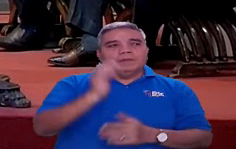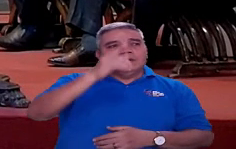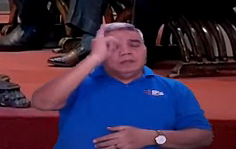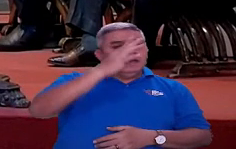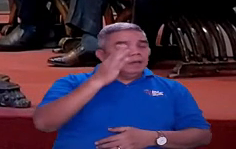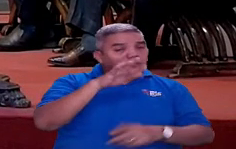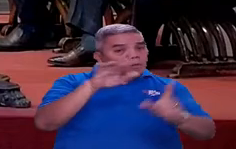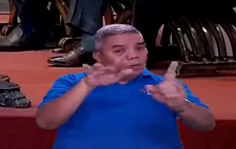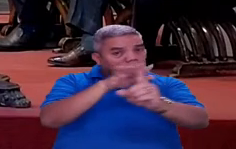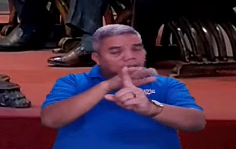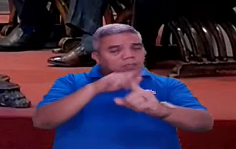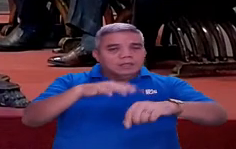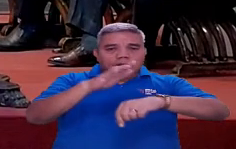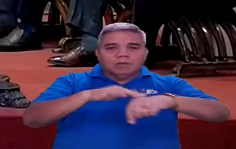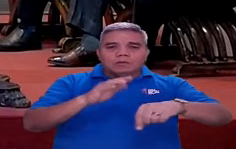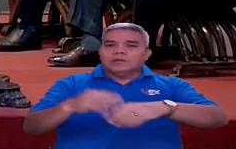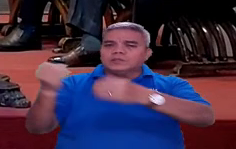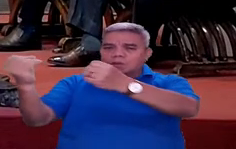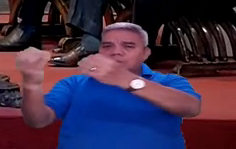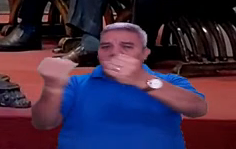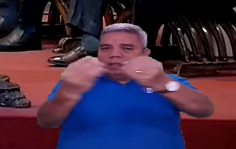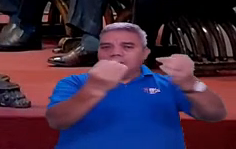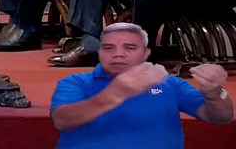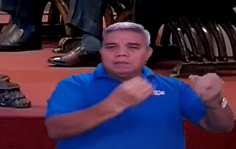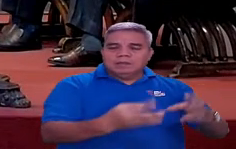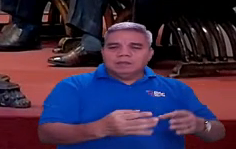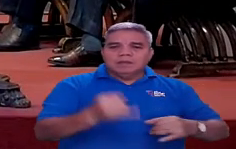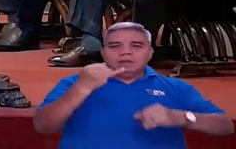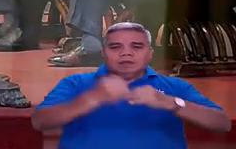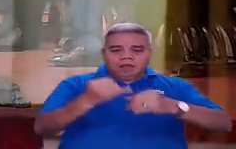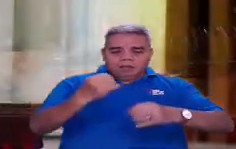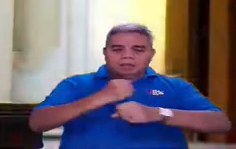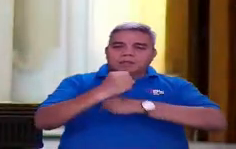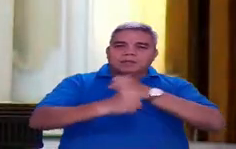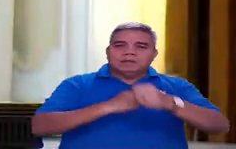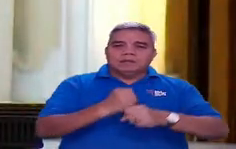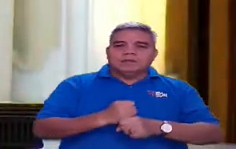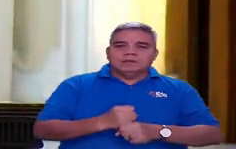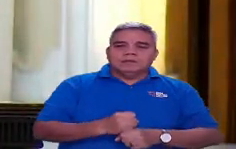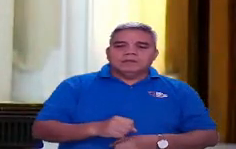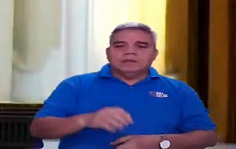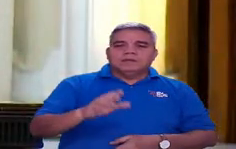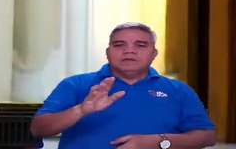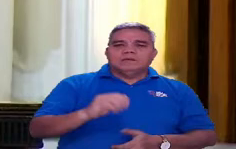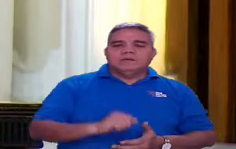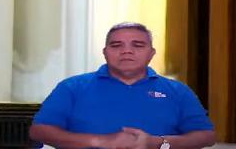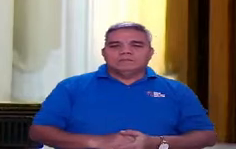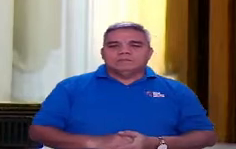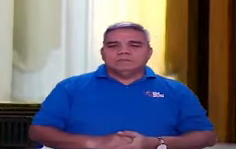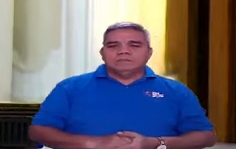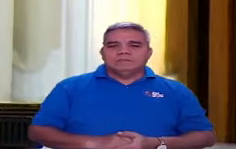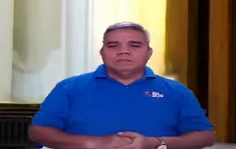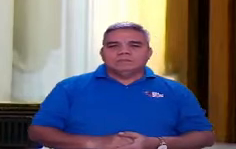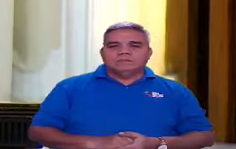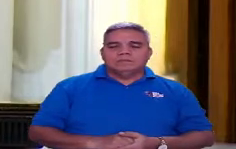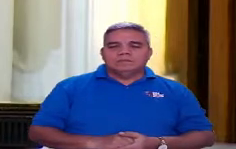calling. Have you noticed God has called so many? Last year, Dr. Byers,